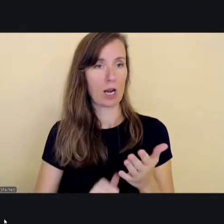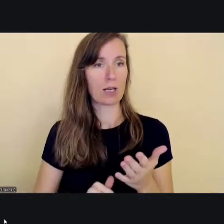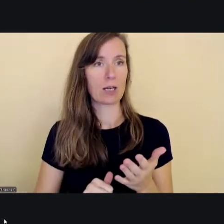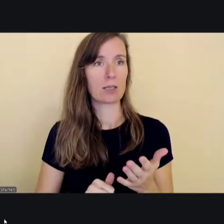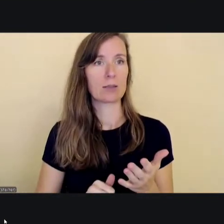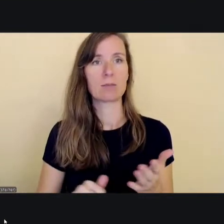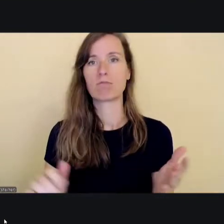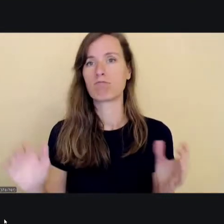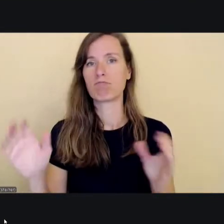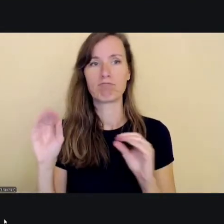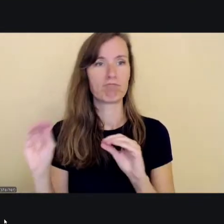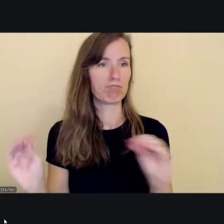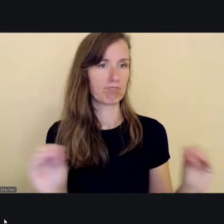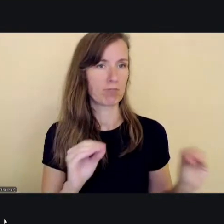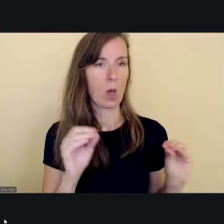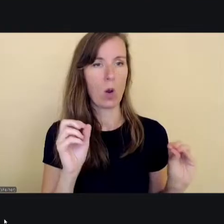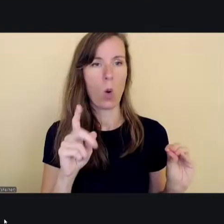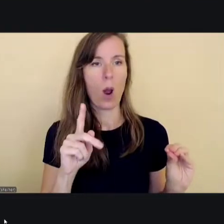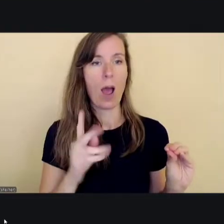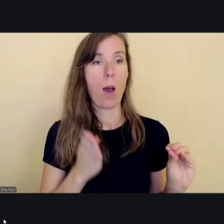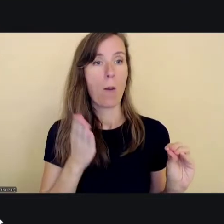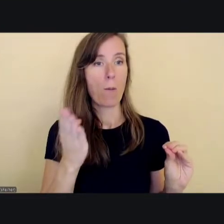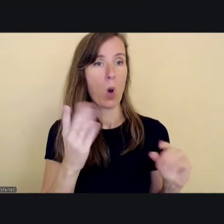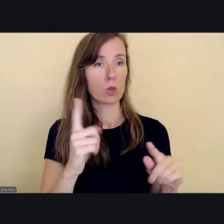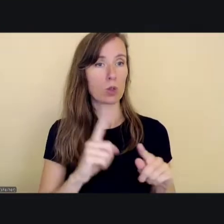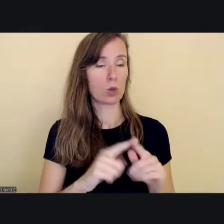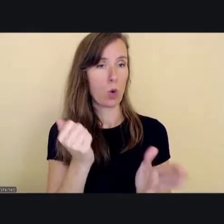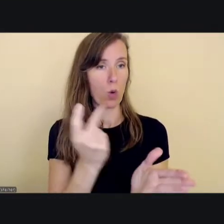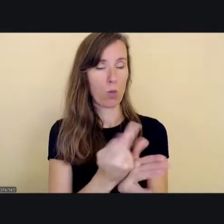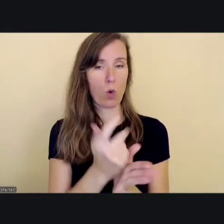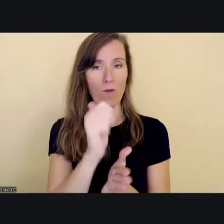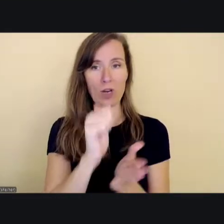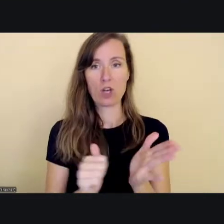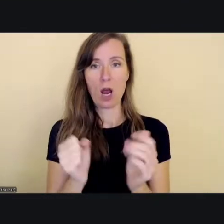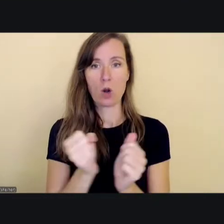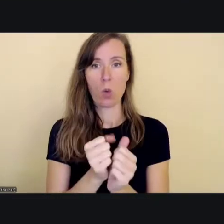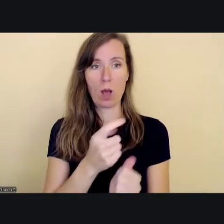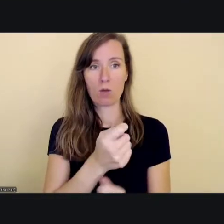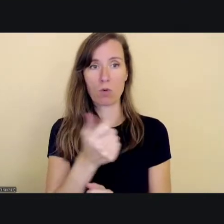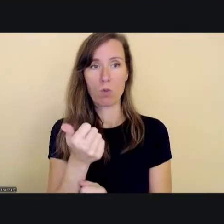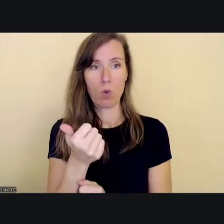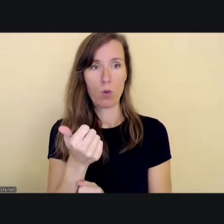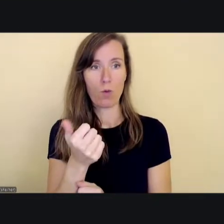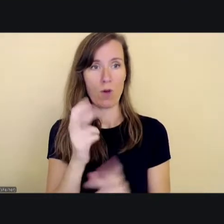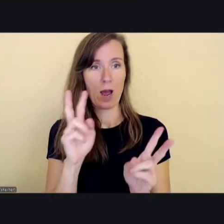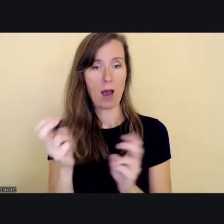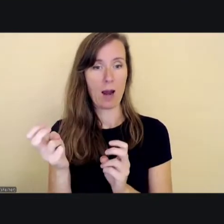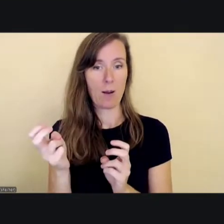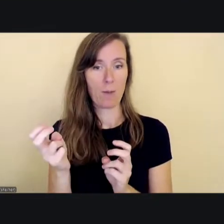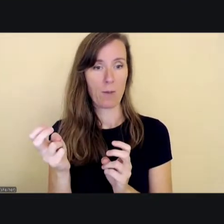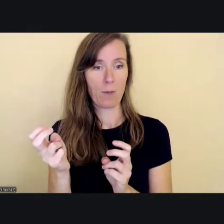Seeing none, is there a motion to approve the agenda with the removal? Do you want to take that